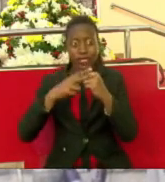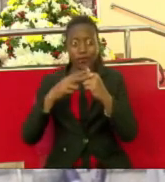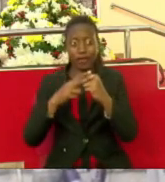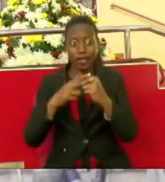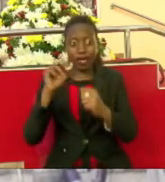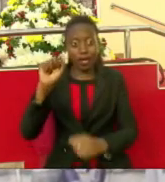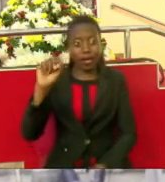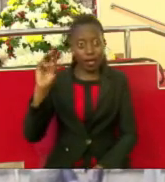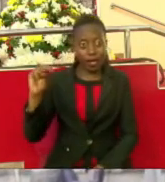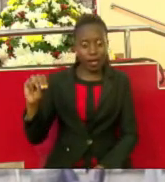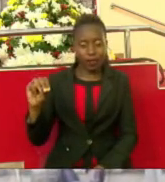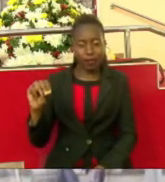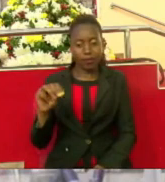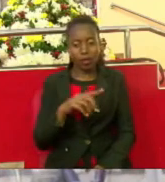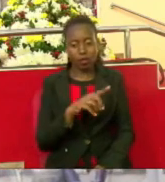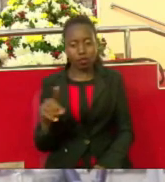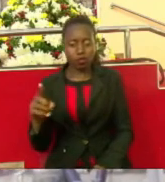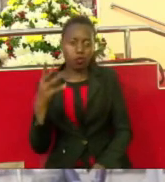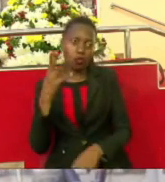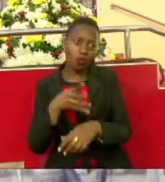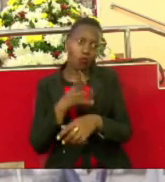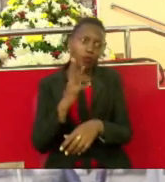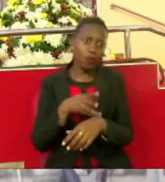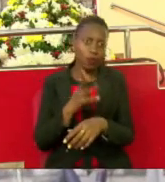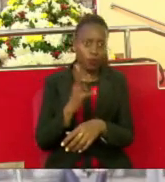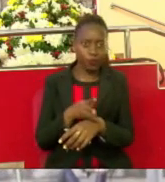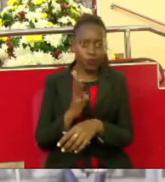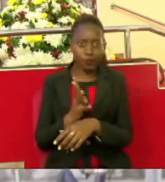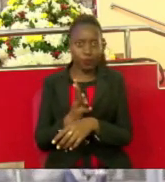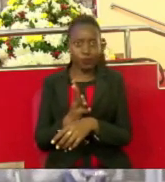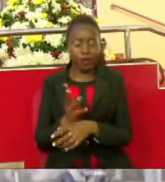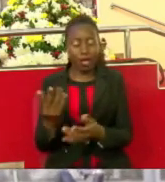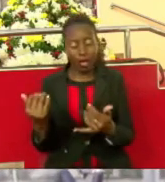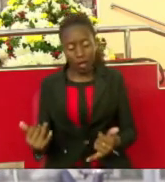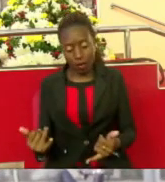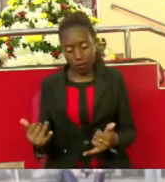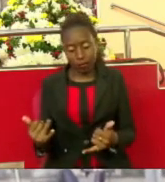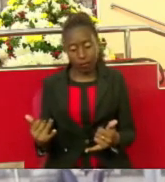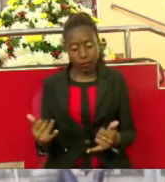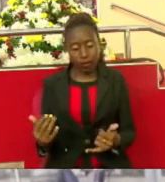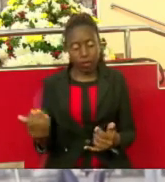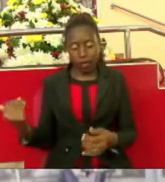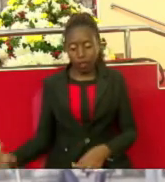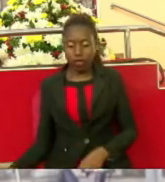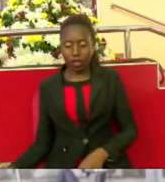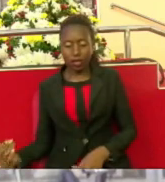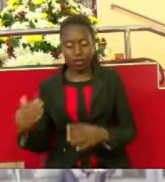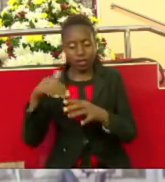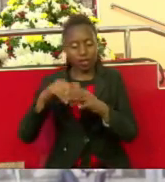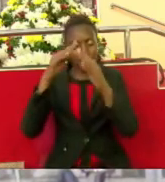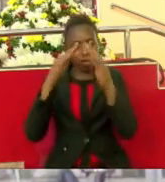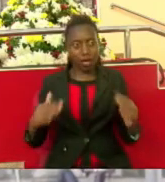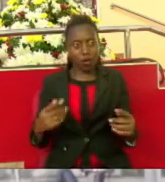Hadi saa 10 alasiri. The child is with the house help from 4 p.m. to maybe 7 p.m. Kuanzia saa 10 hadi saa 1 ana